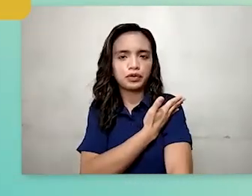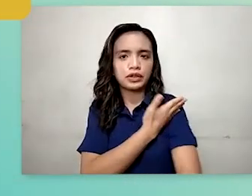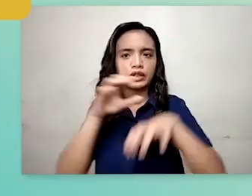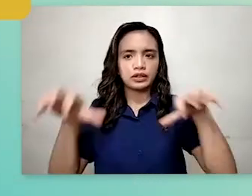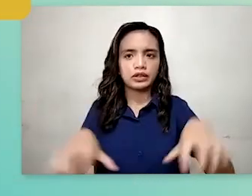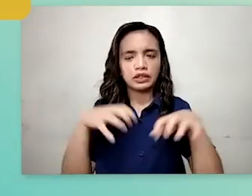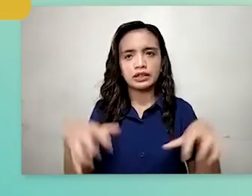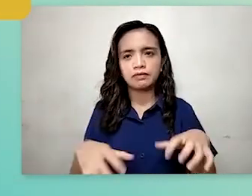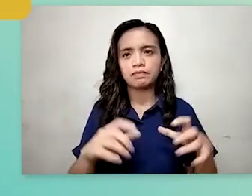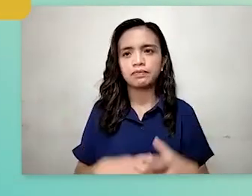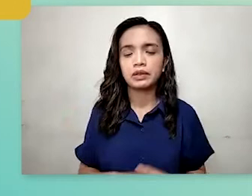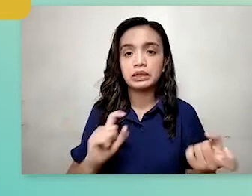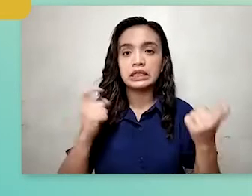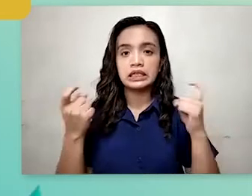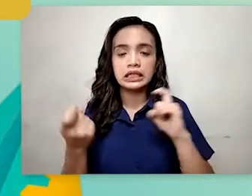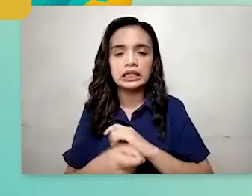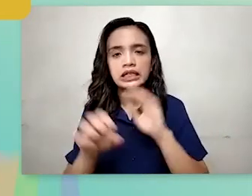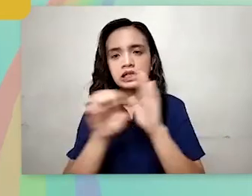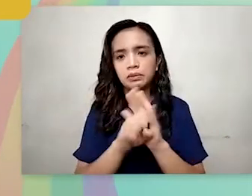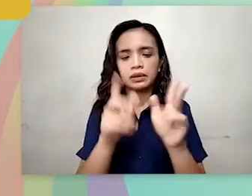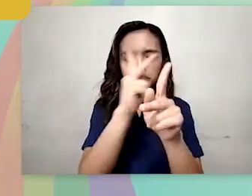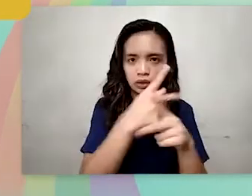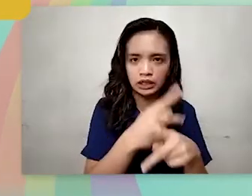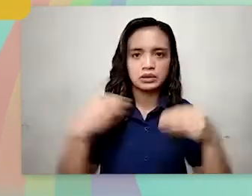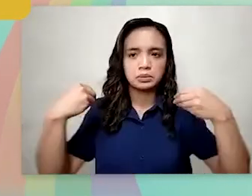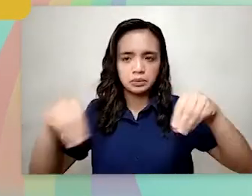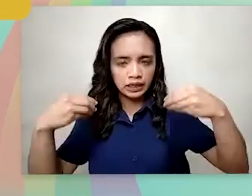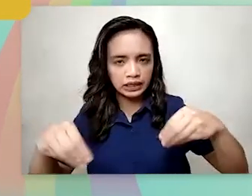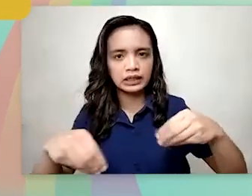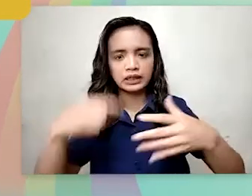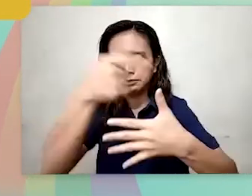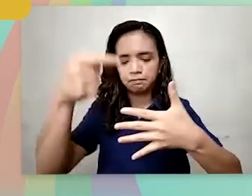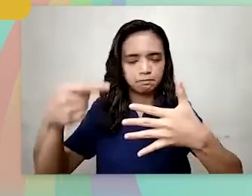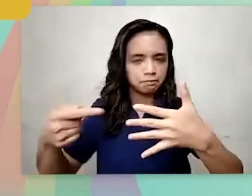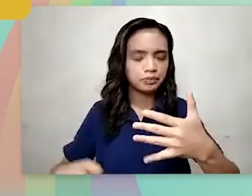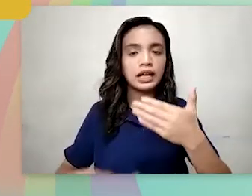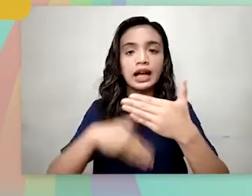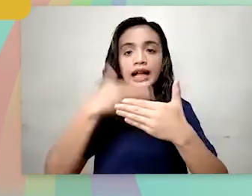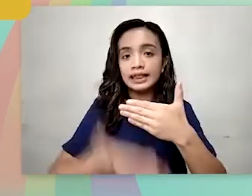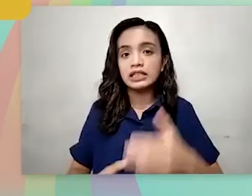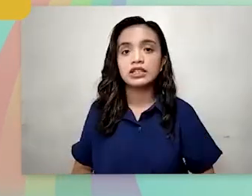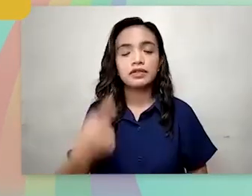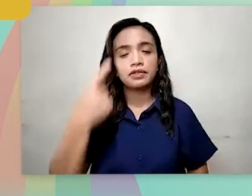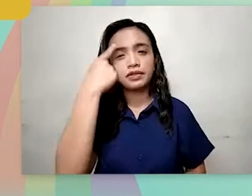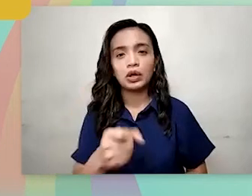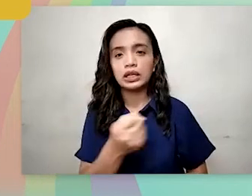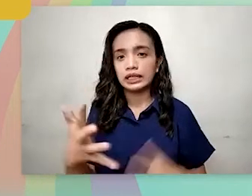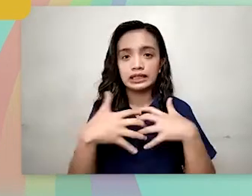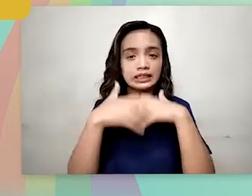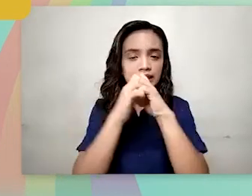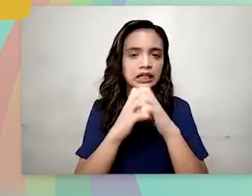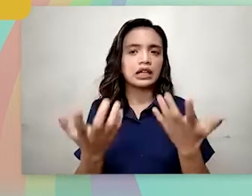fourth industrial revolution in areas such as production, marketing, all these things. And then for capacity building